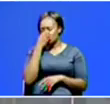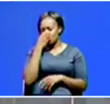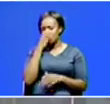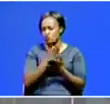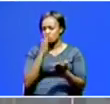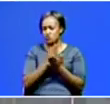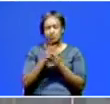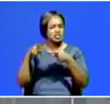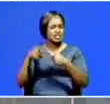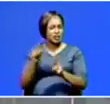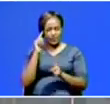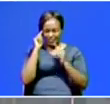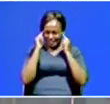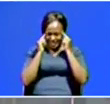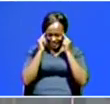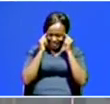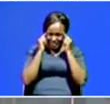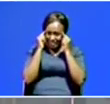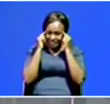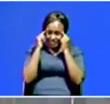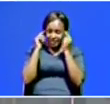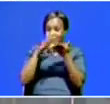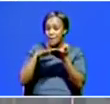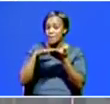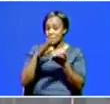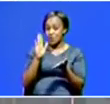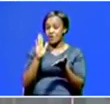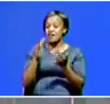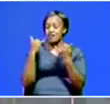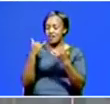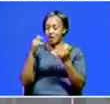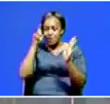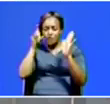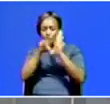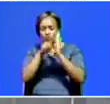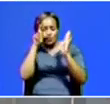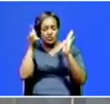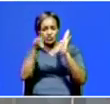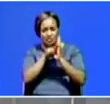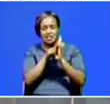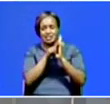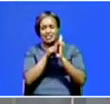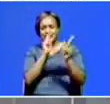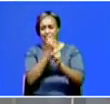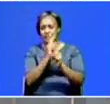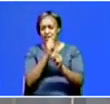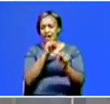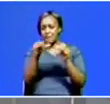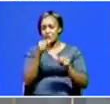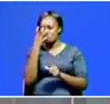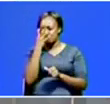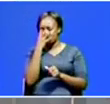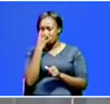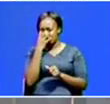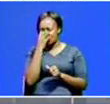he? Duncan Haemba has revised the images captured in trying to establish whether indeed the DP was not at ease.